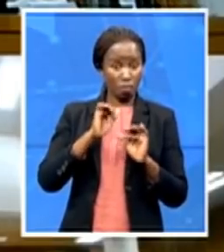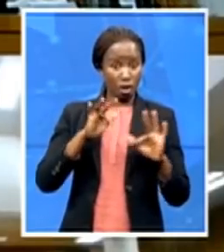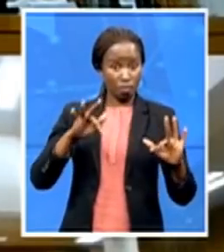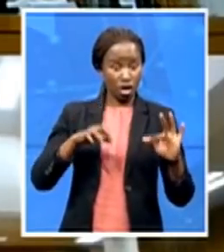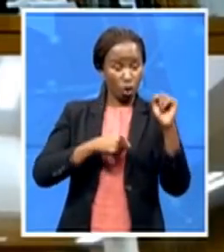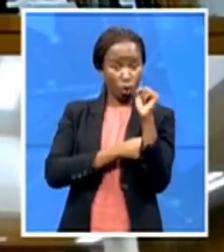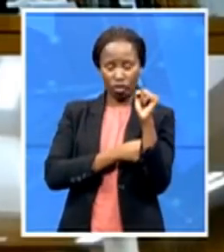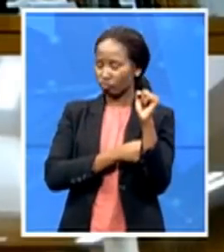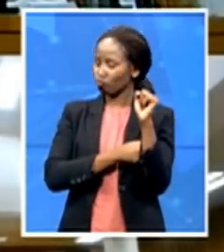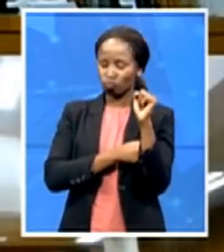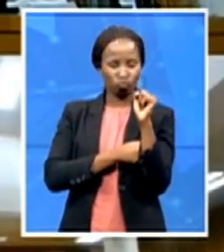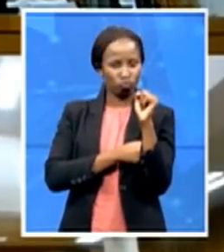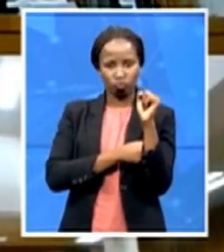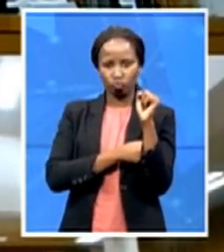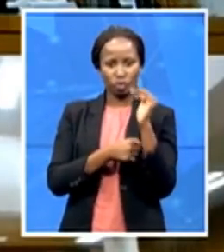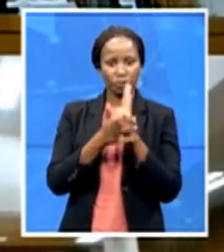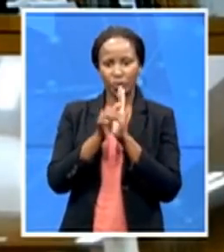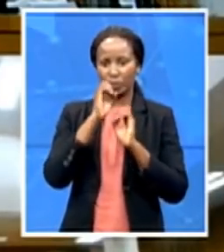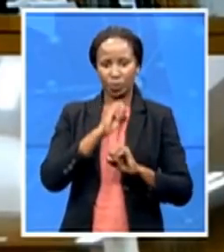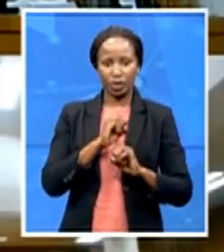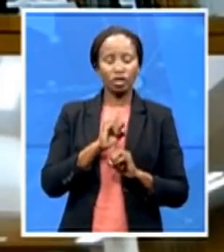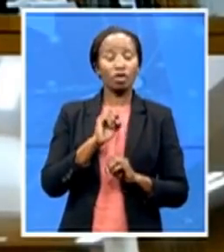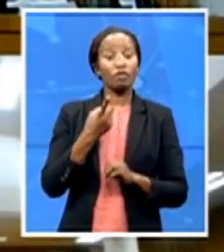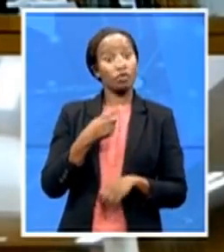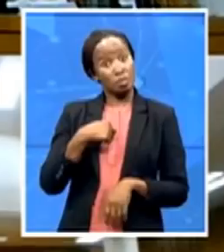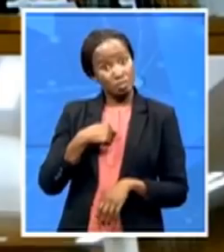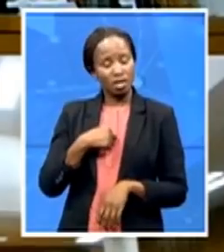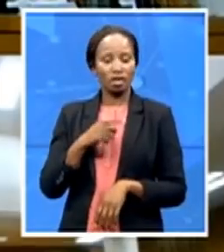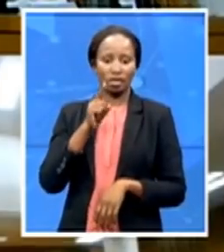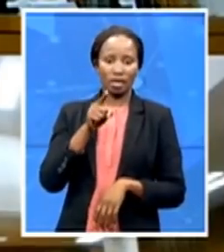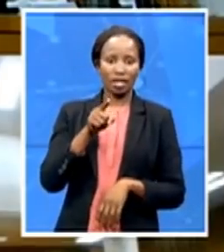the circumstance on which, or the circumstances in which it